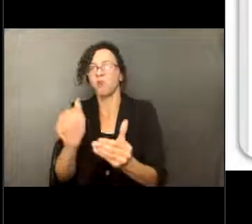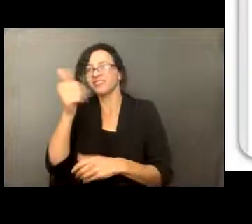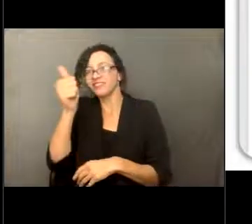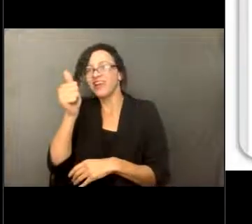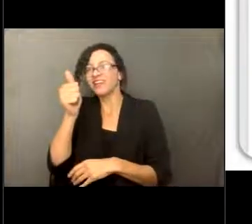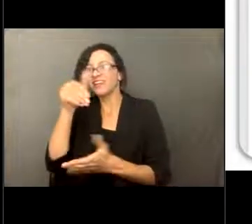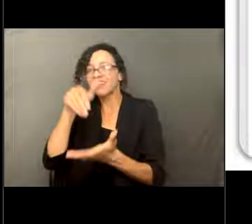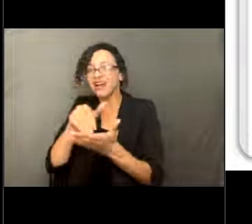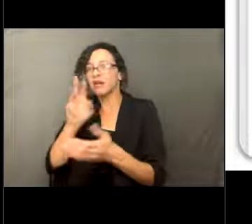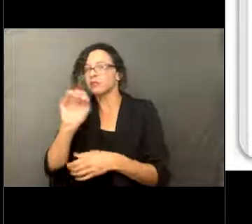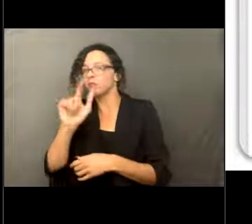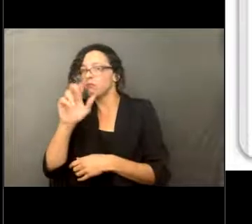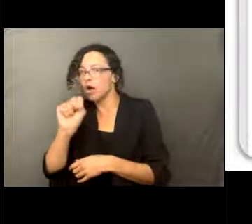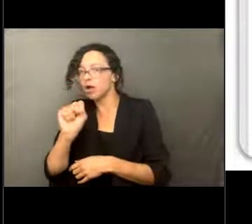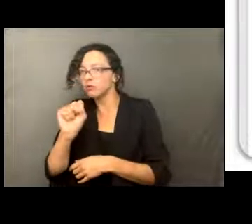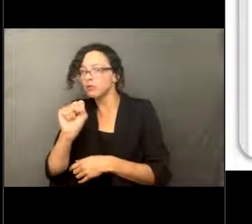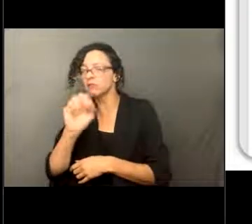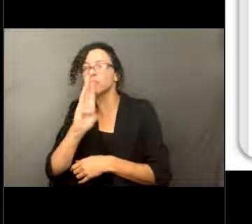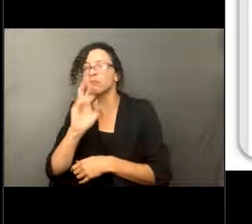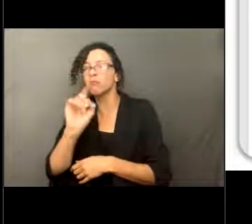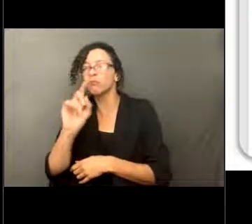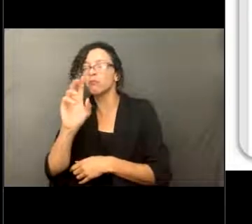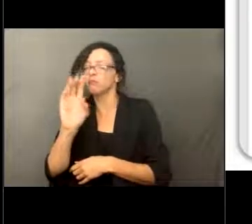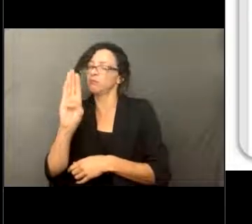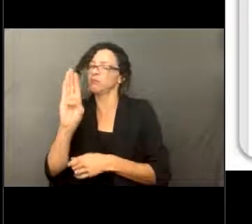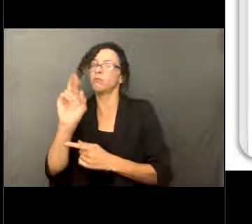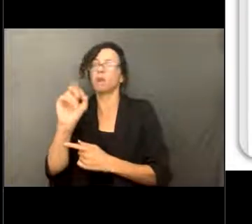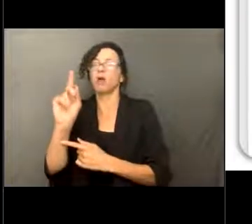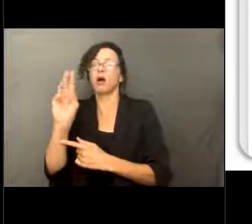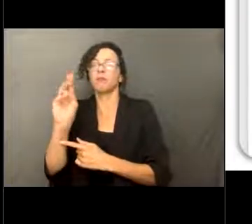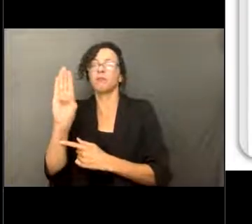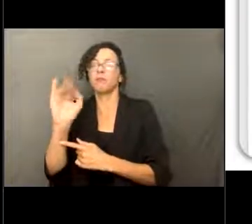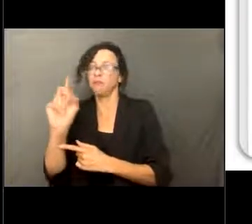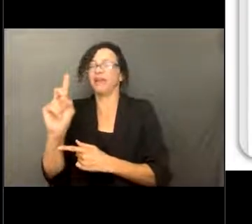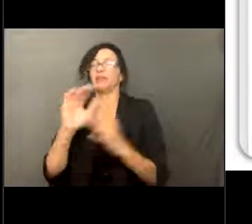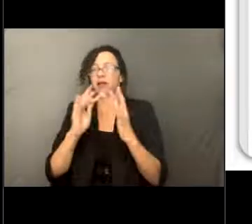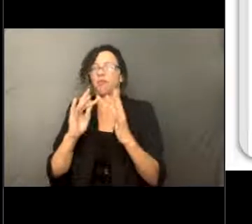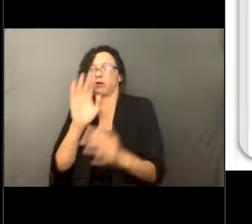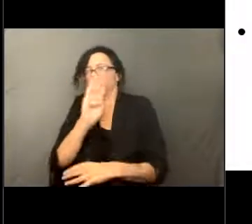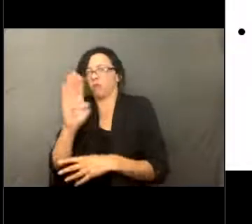over the next 4 years. Next slide.